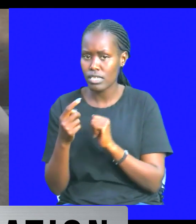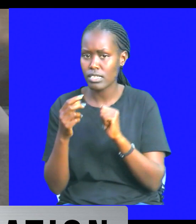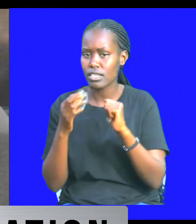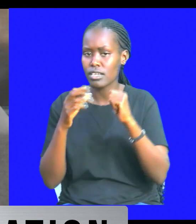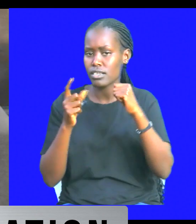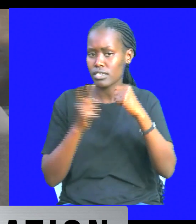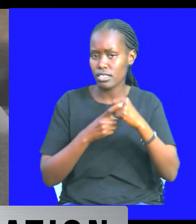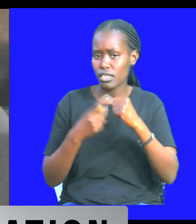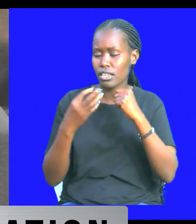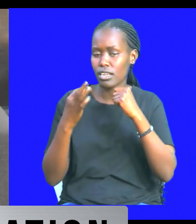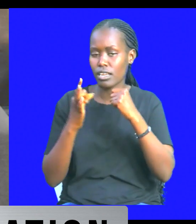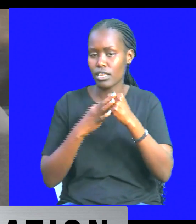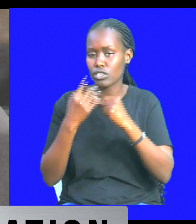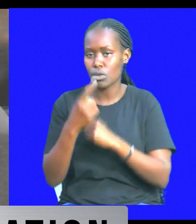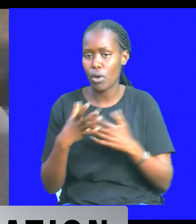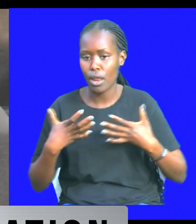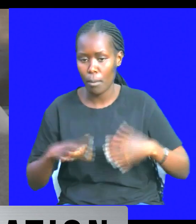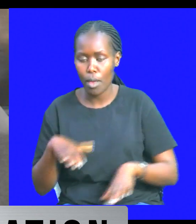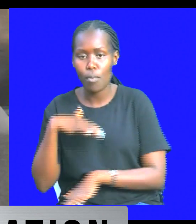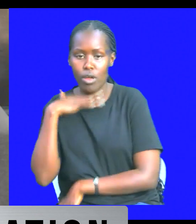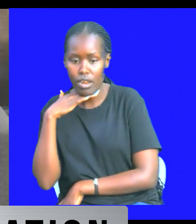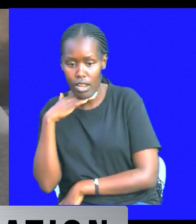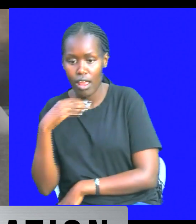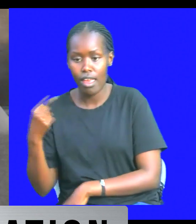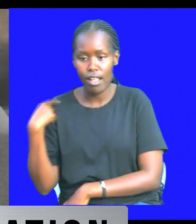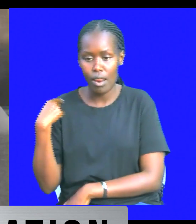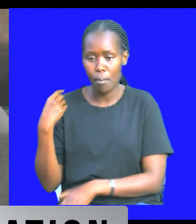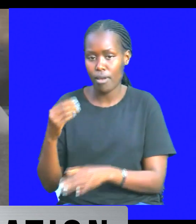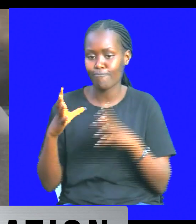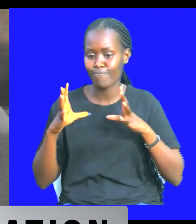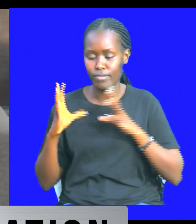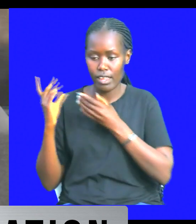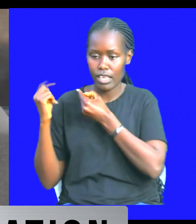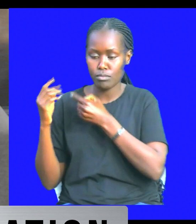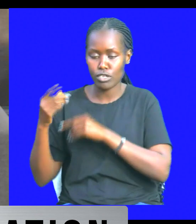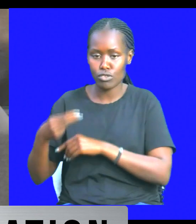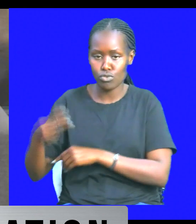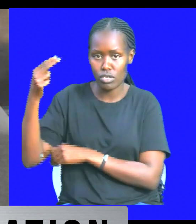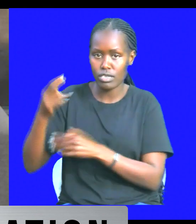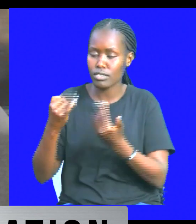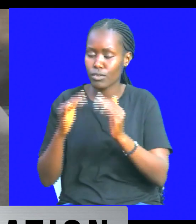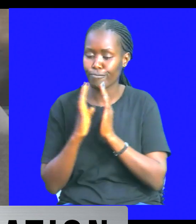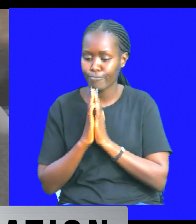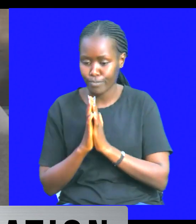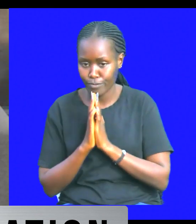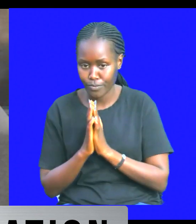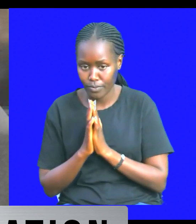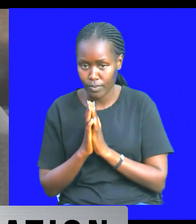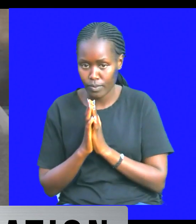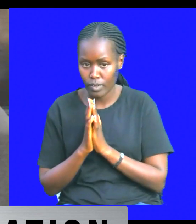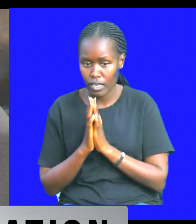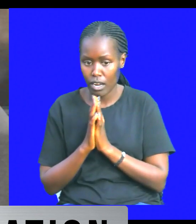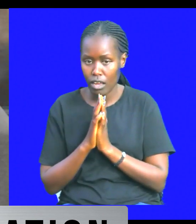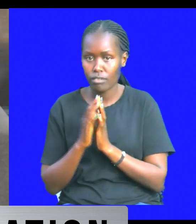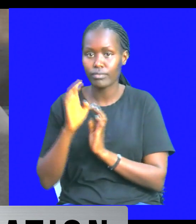so many others are missing. So yes. The number is expected to rise. Yeah. Tunawaombea tu. Unajua earthquake